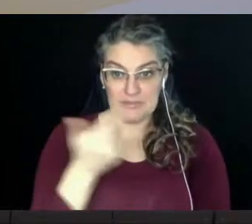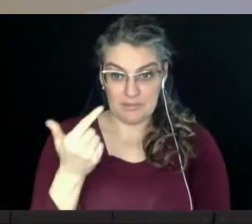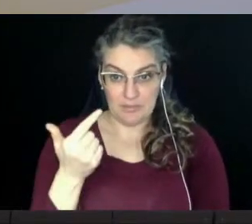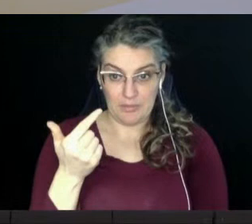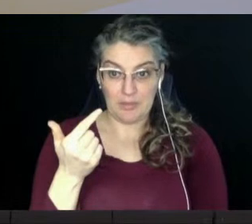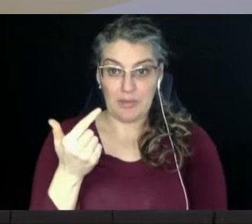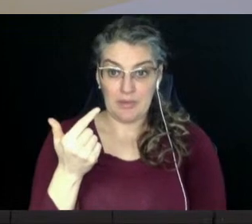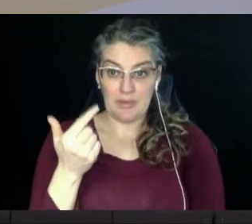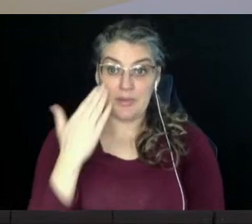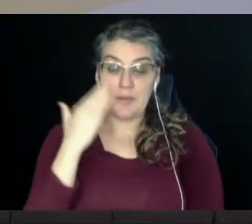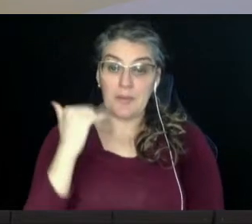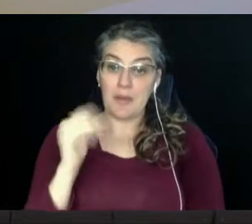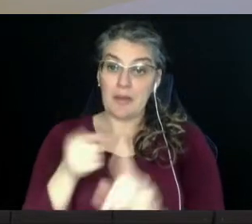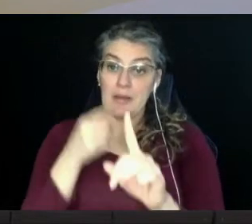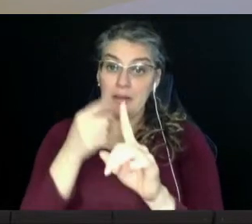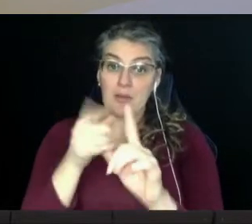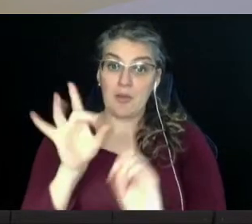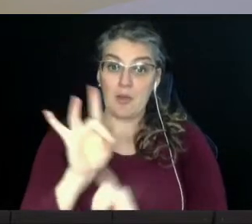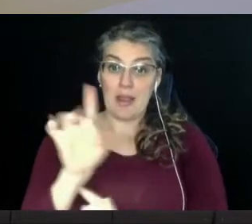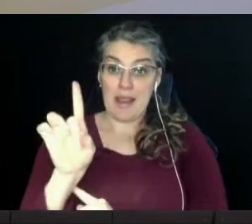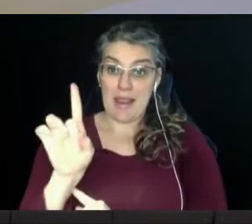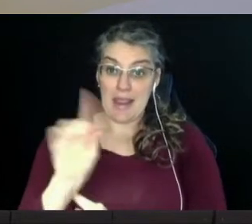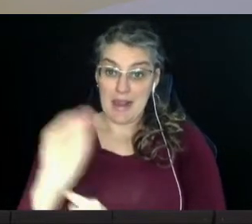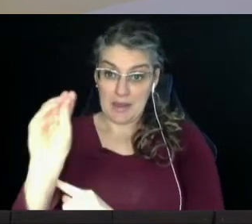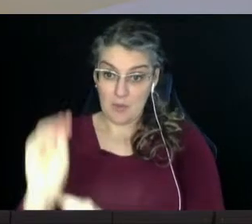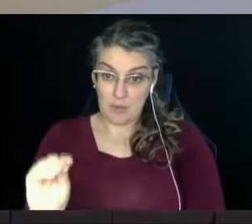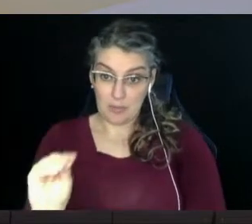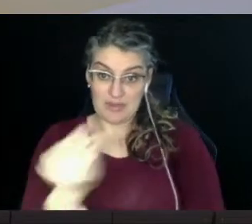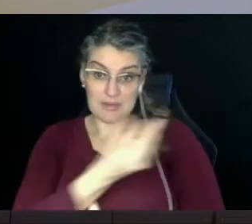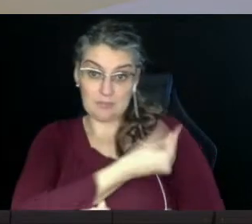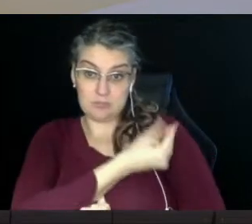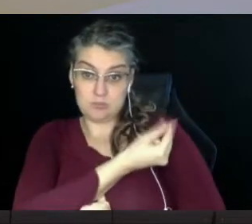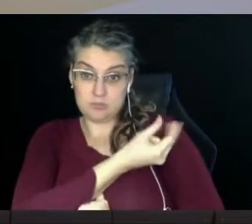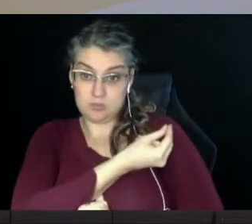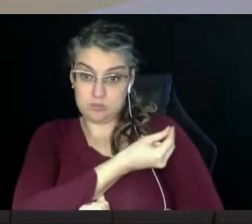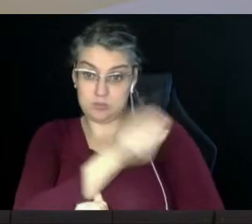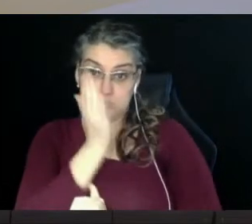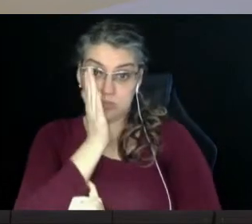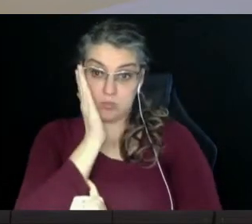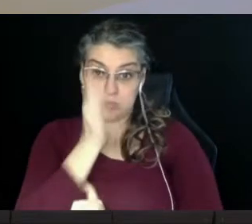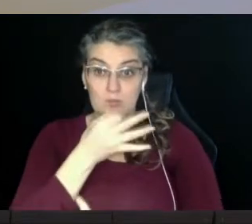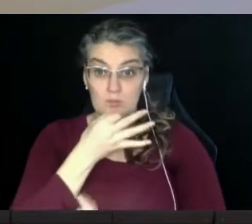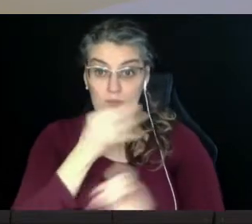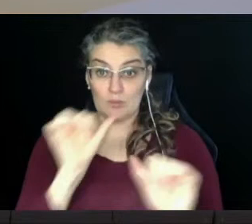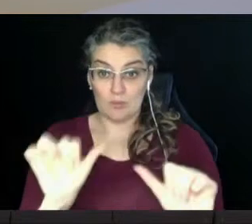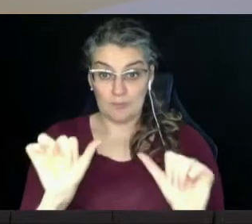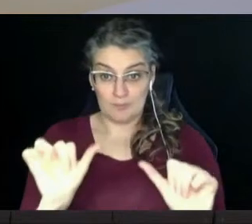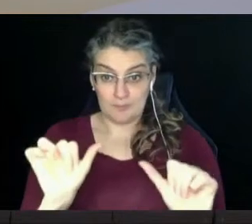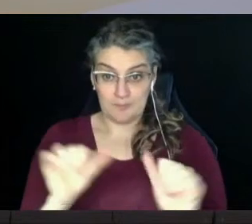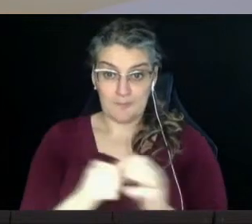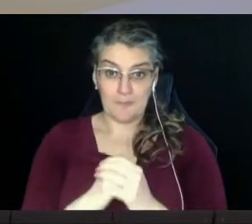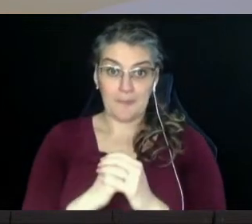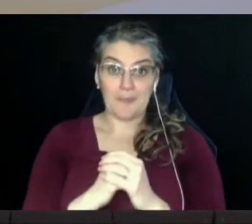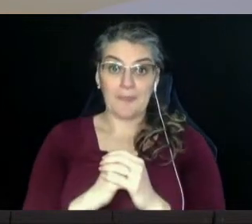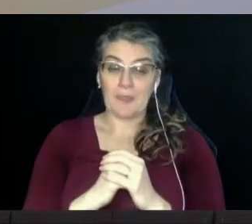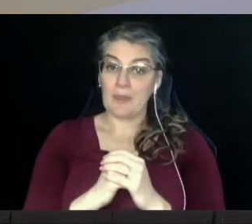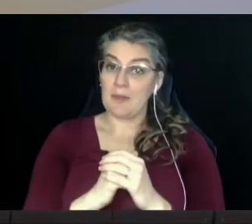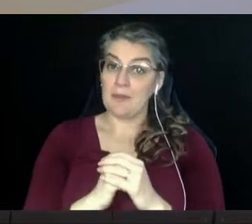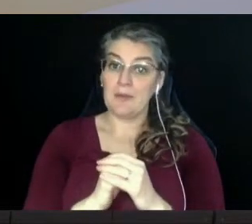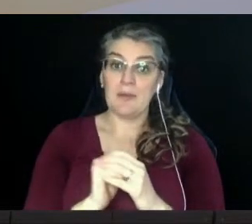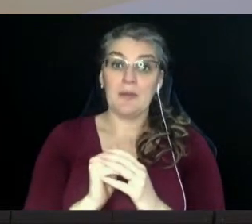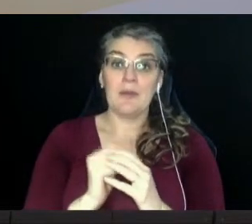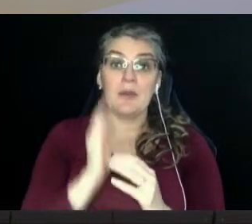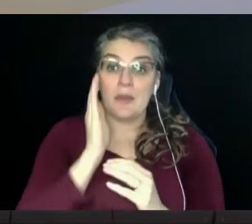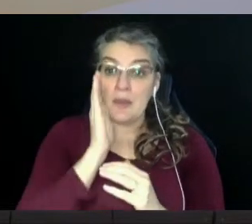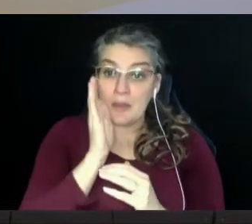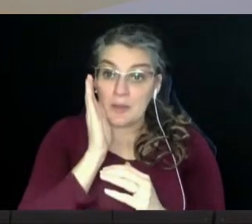of our eligible population immunized with 2 doses of vaccine. We will achieve herd protection one person at a